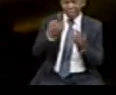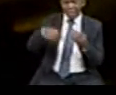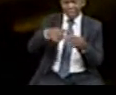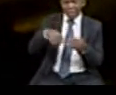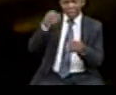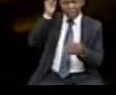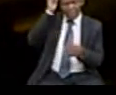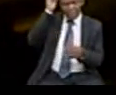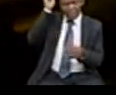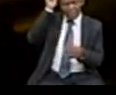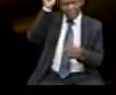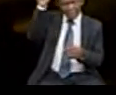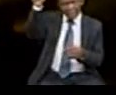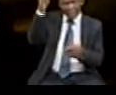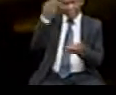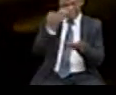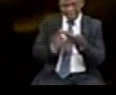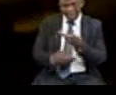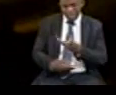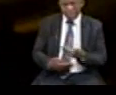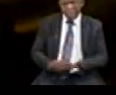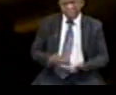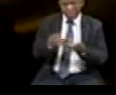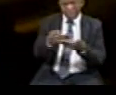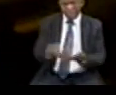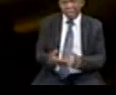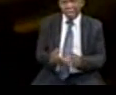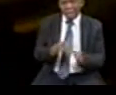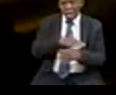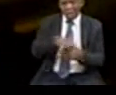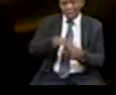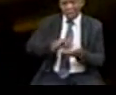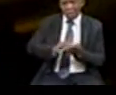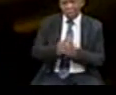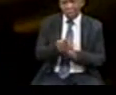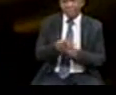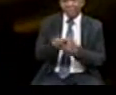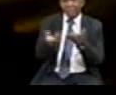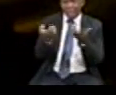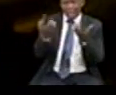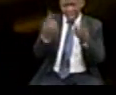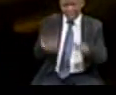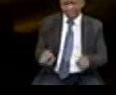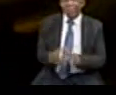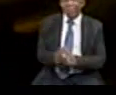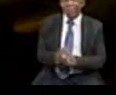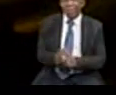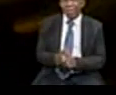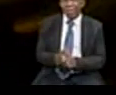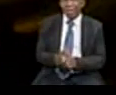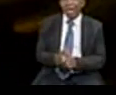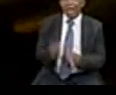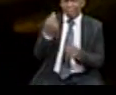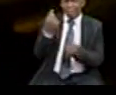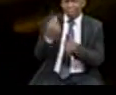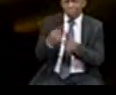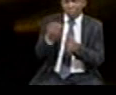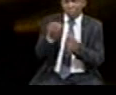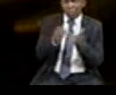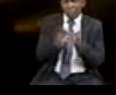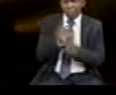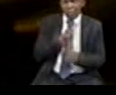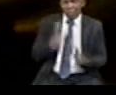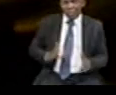about even his second coming, and they all came to pass. If those prophecies came to pass, and the words of Jesus Christ are coming to